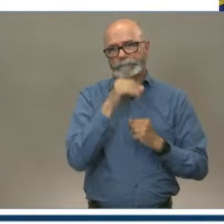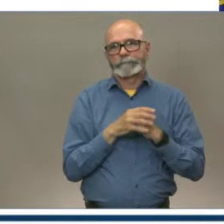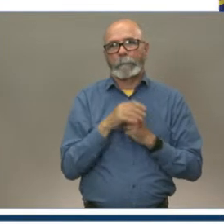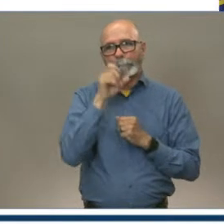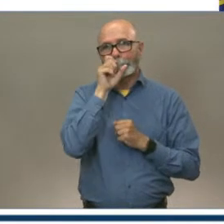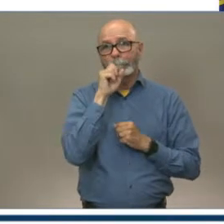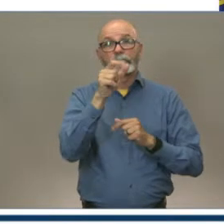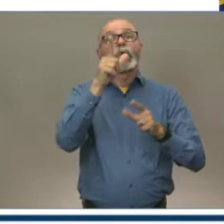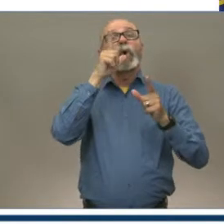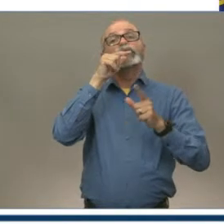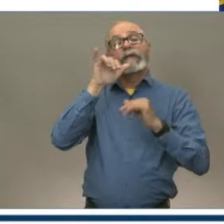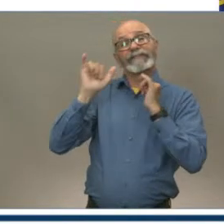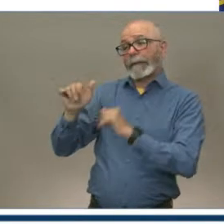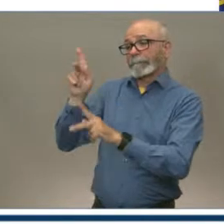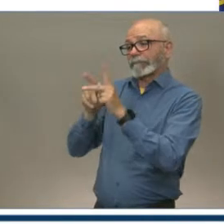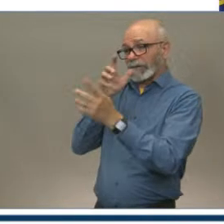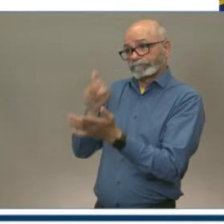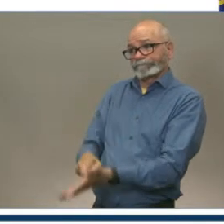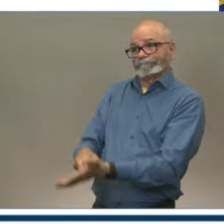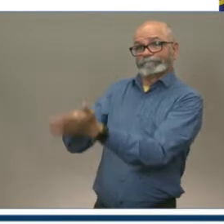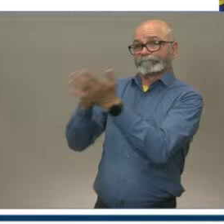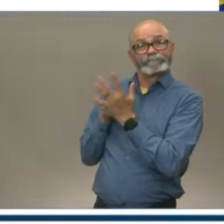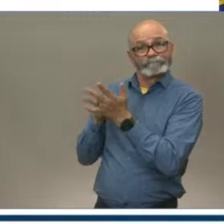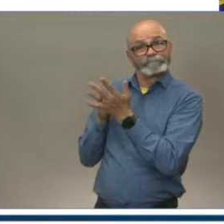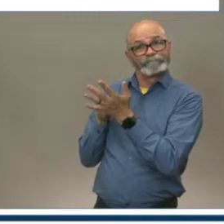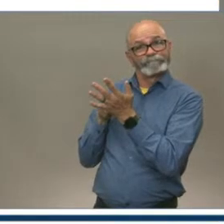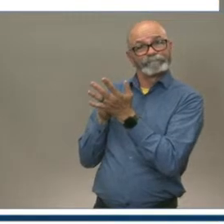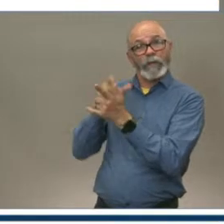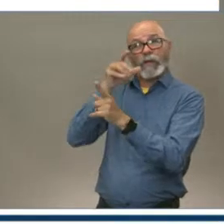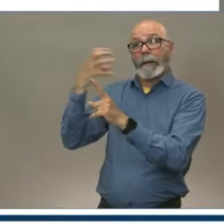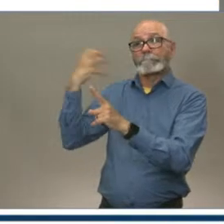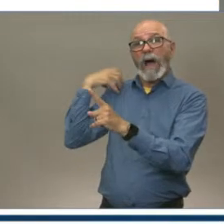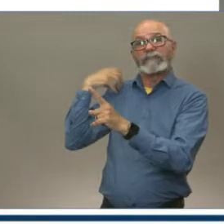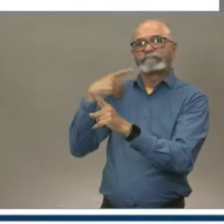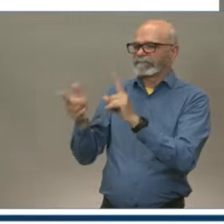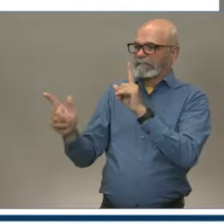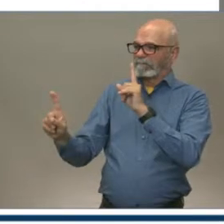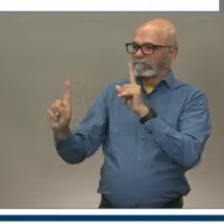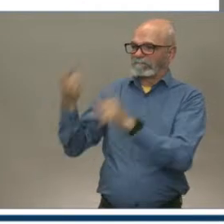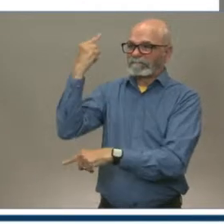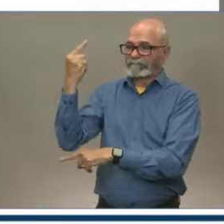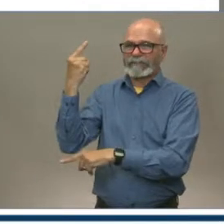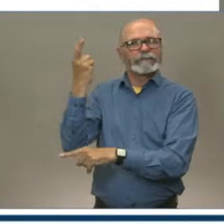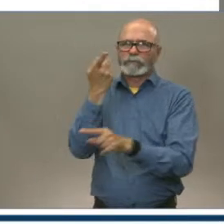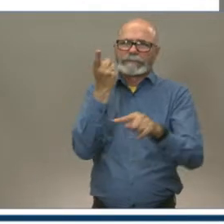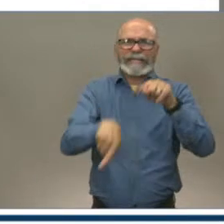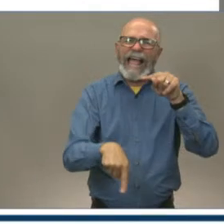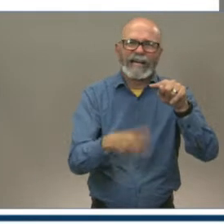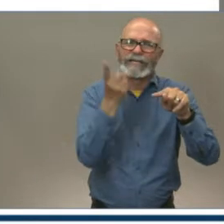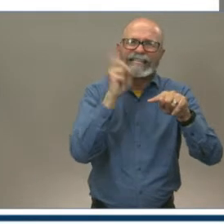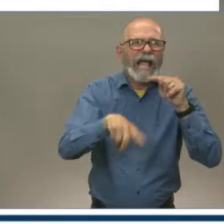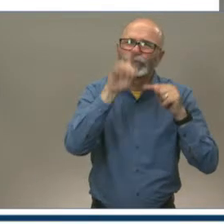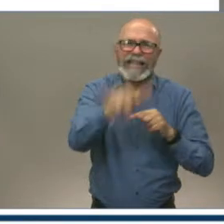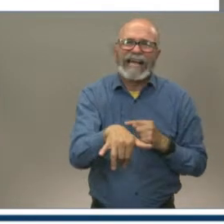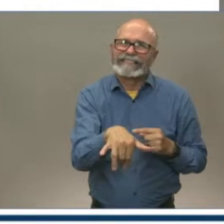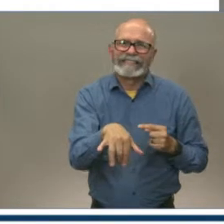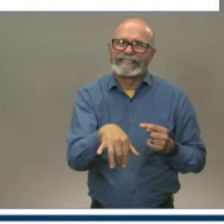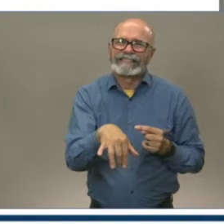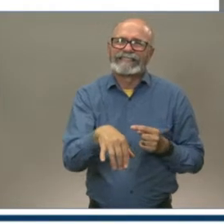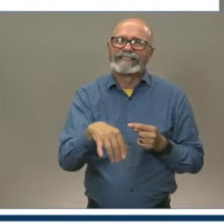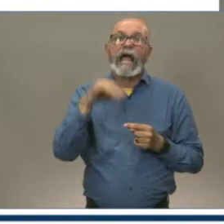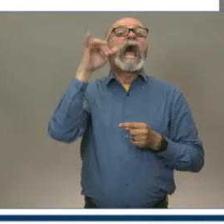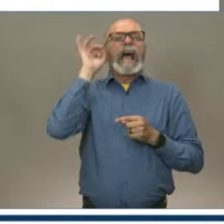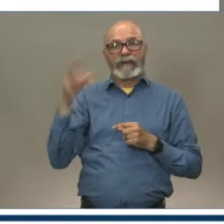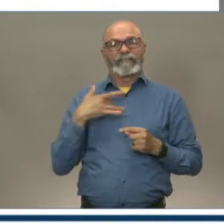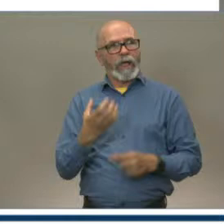their employer cannot tell them to override that isolation. If employees have concerns about how they're being treated, we certainly have